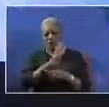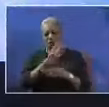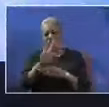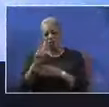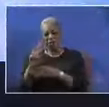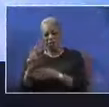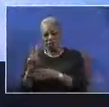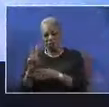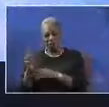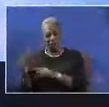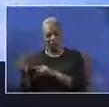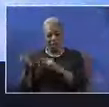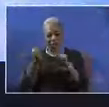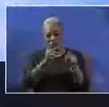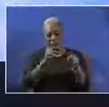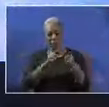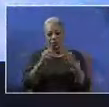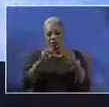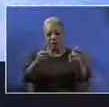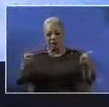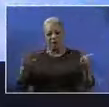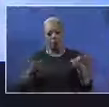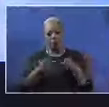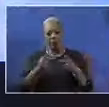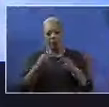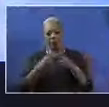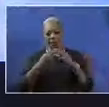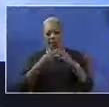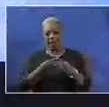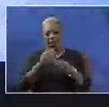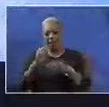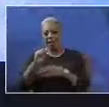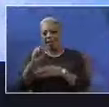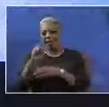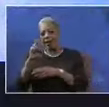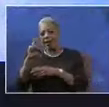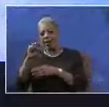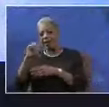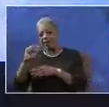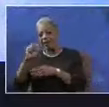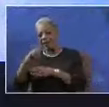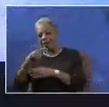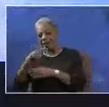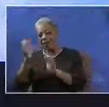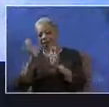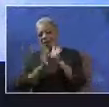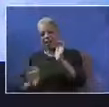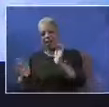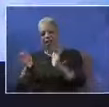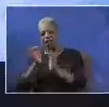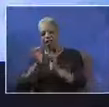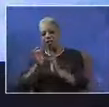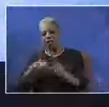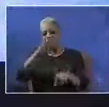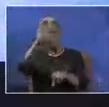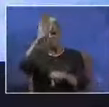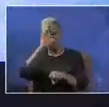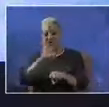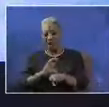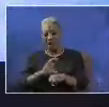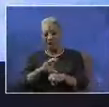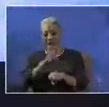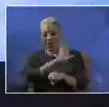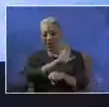place called Aruna. And when Jesus got up on that cross, that's